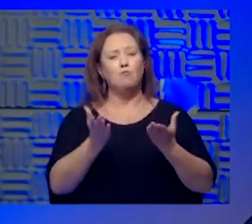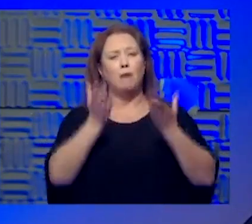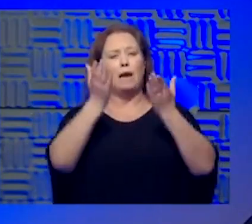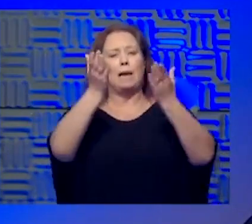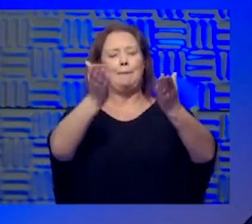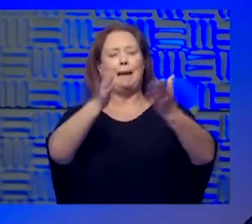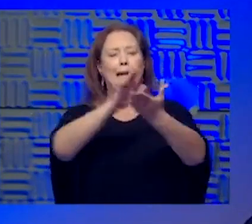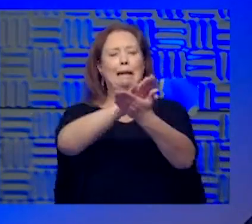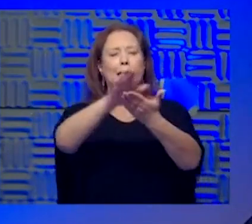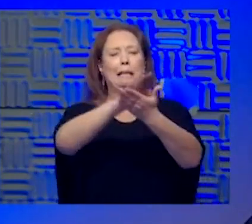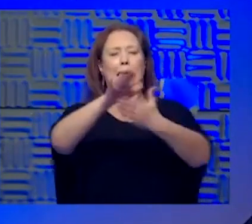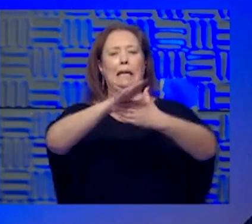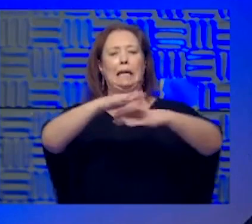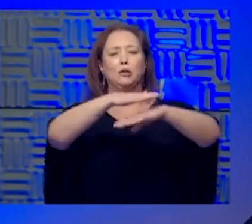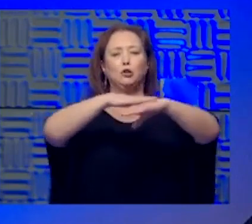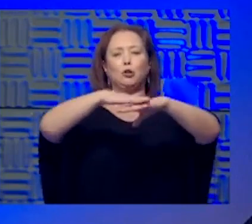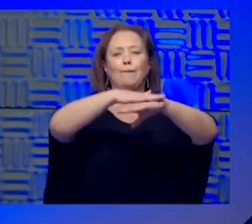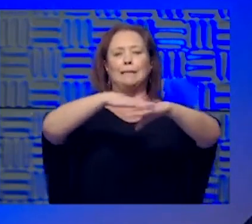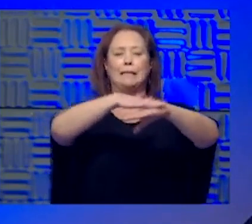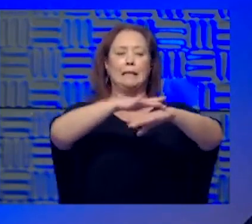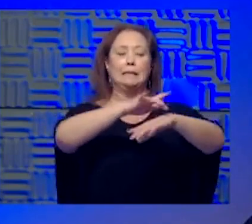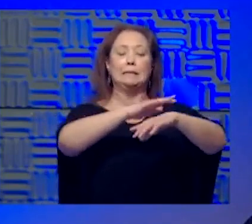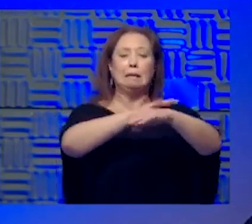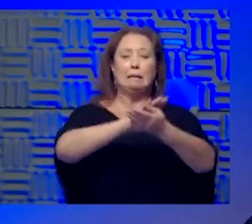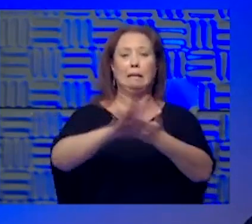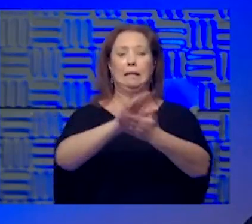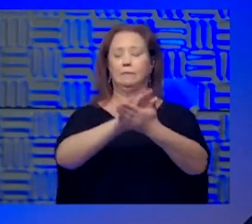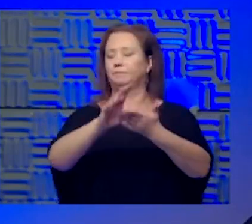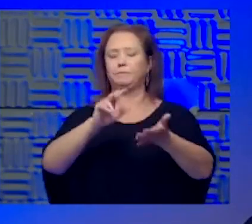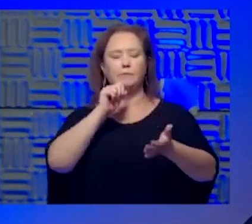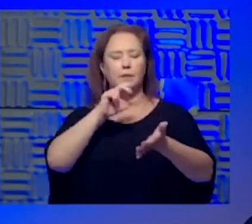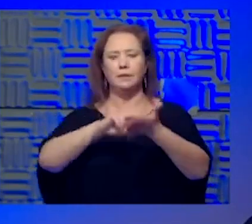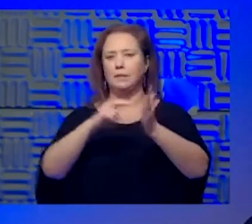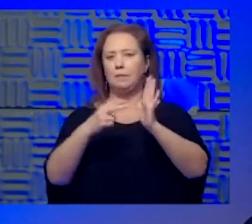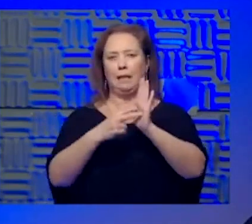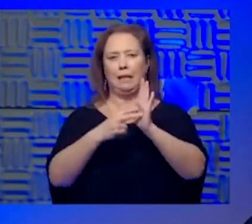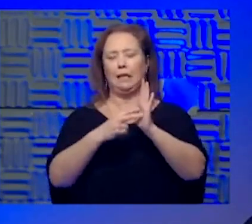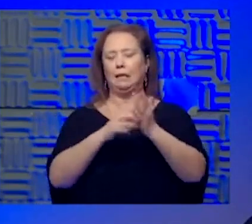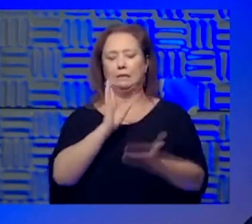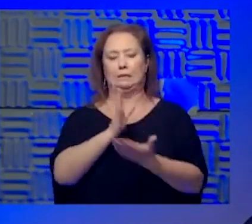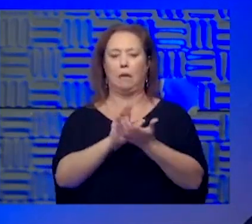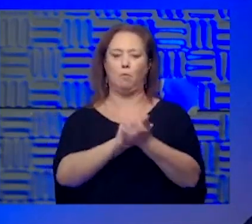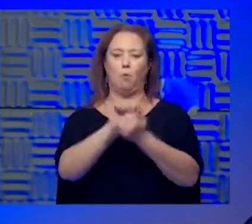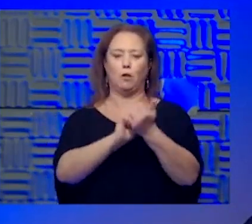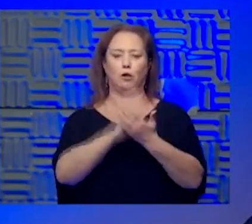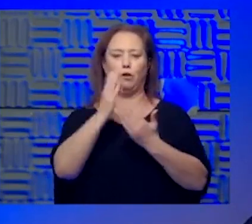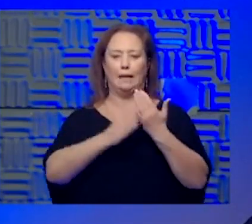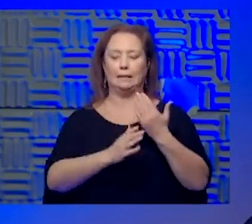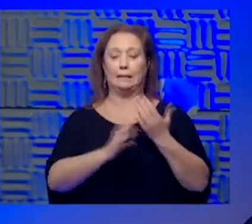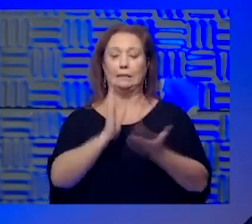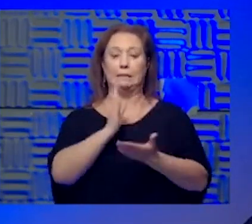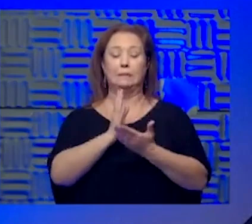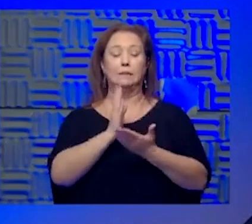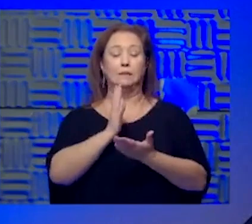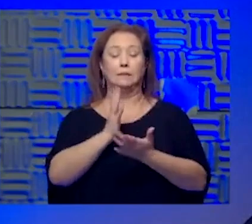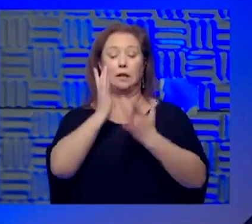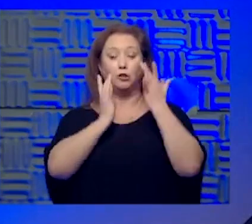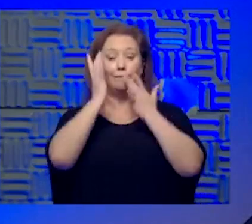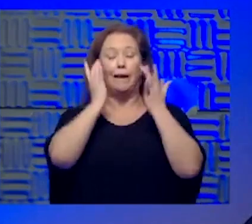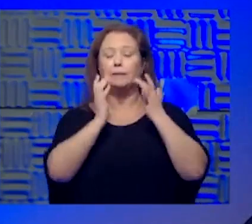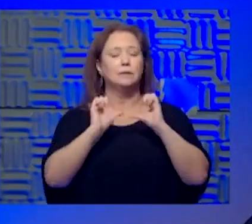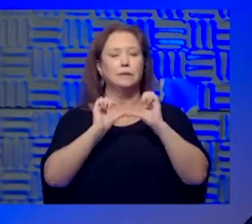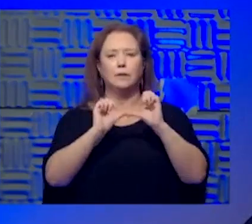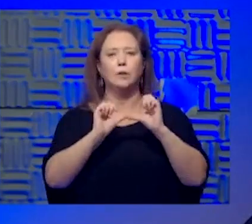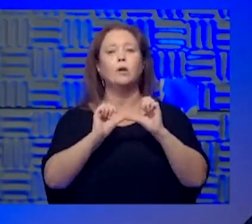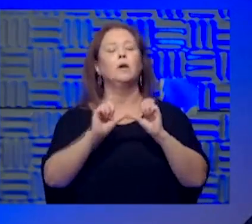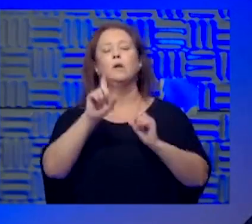surfaces. That doesn't mean you can stop the adequate hand hygiene and not touching your face and things of that nature. You continue